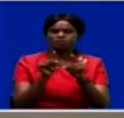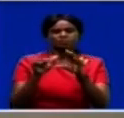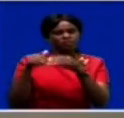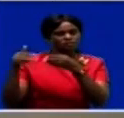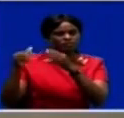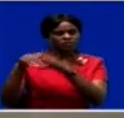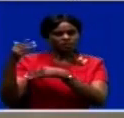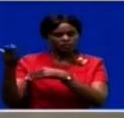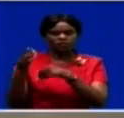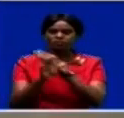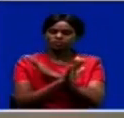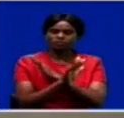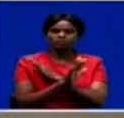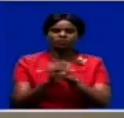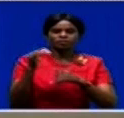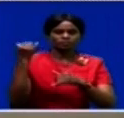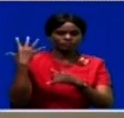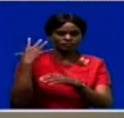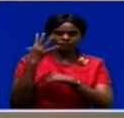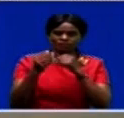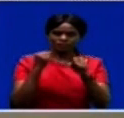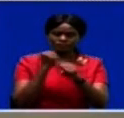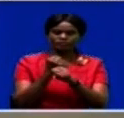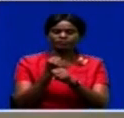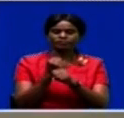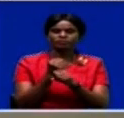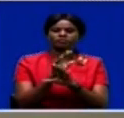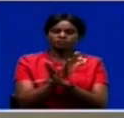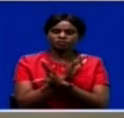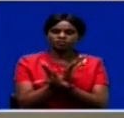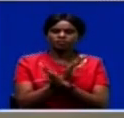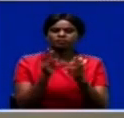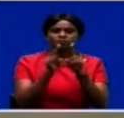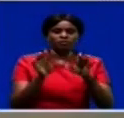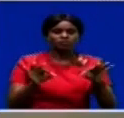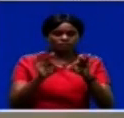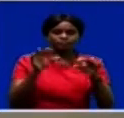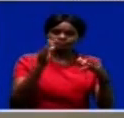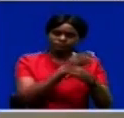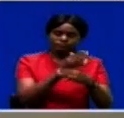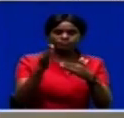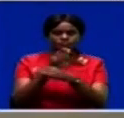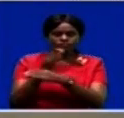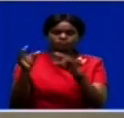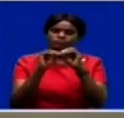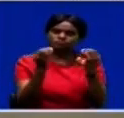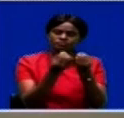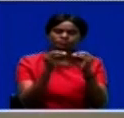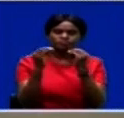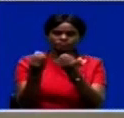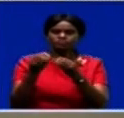have doubled in the last 5 years. So Zambia is getting an important business partner, an export partner for